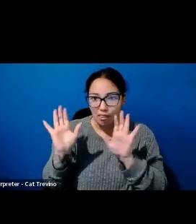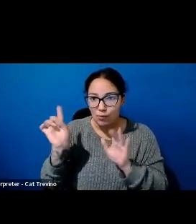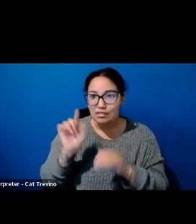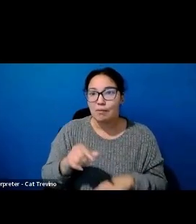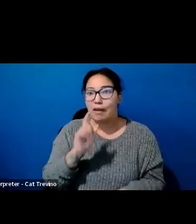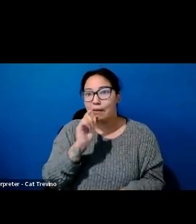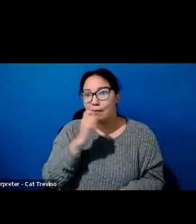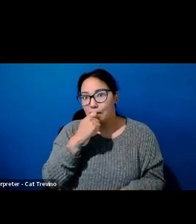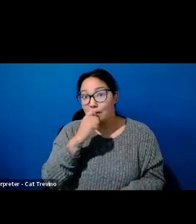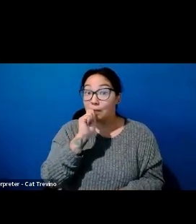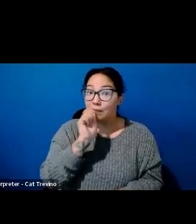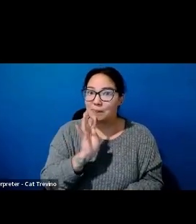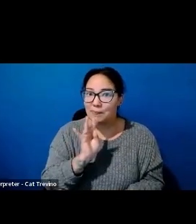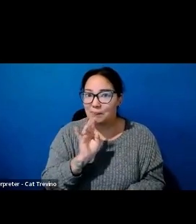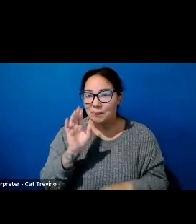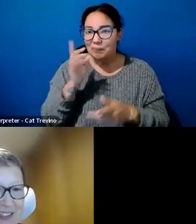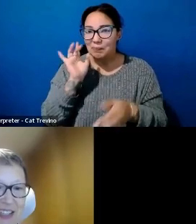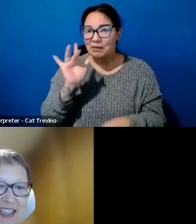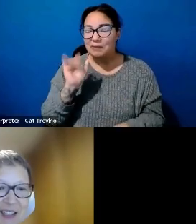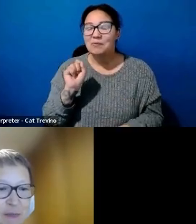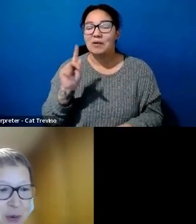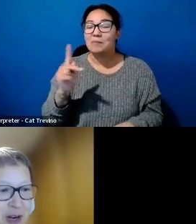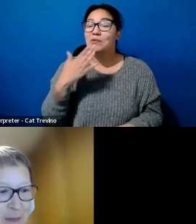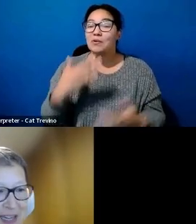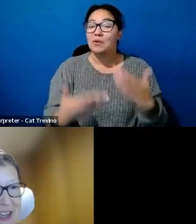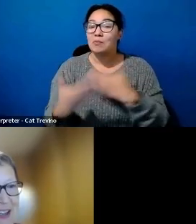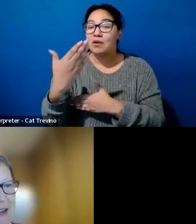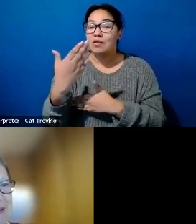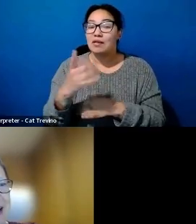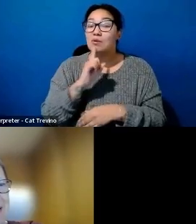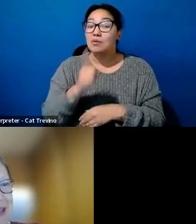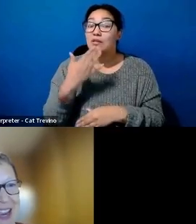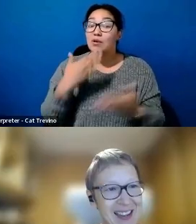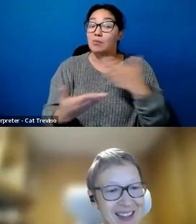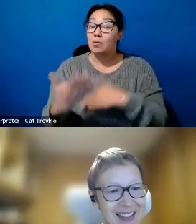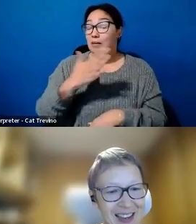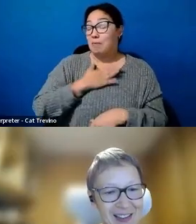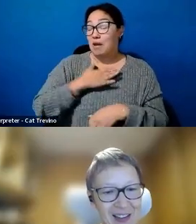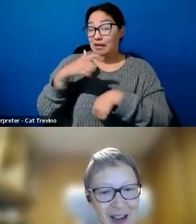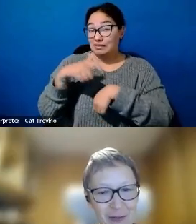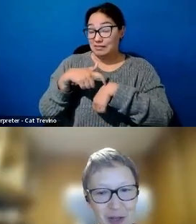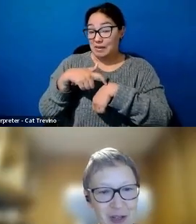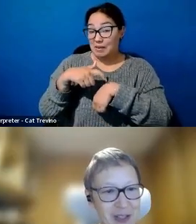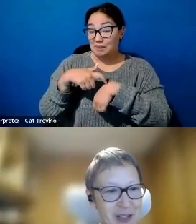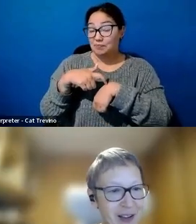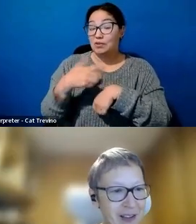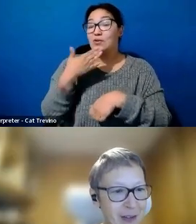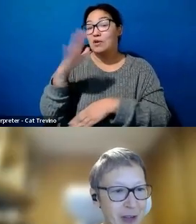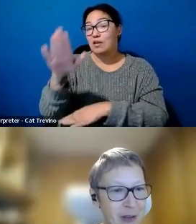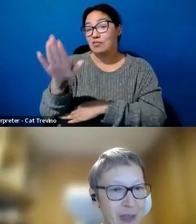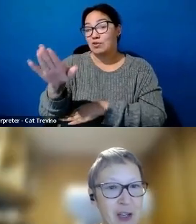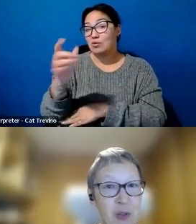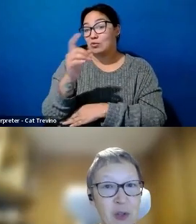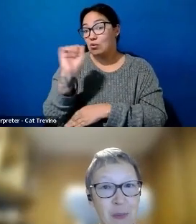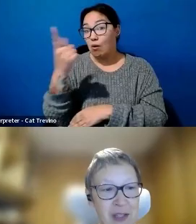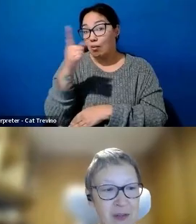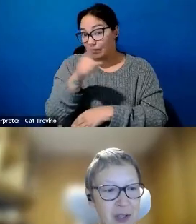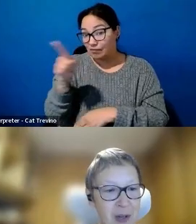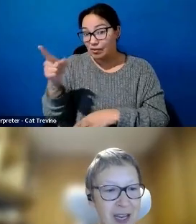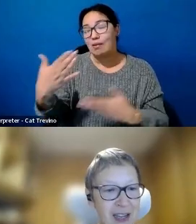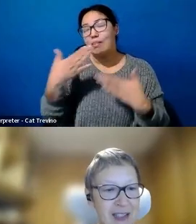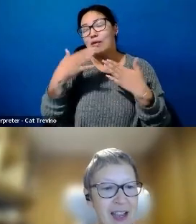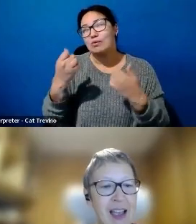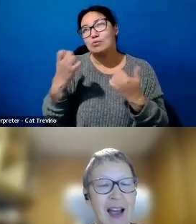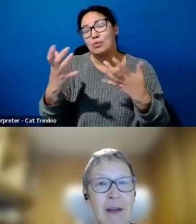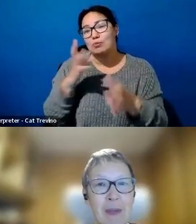button. Good morning. And actually, it's good morning my time. And good afternoon to all of you. Thank you so much